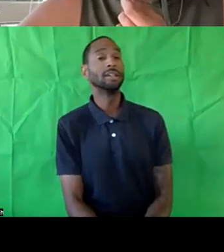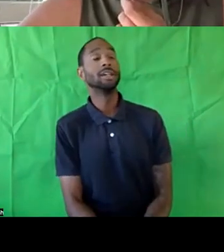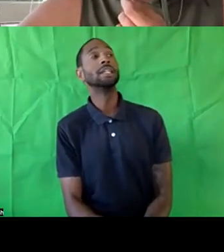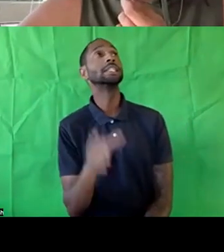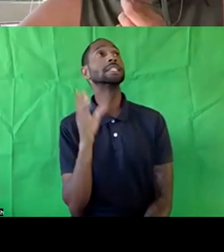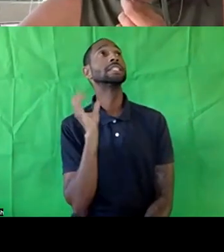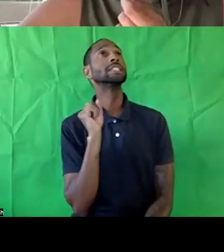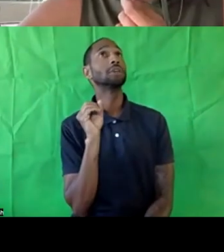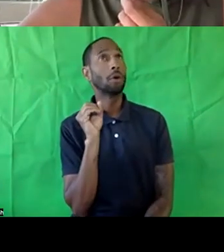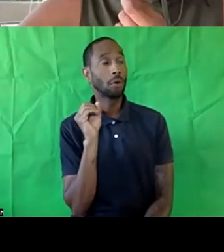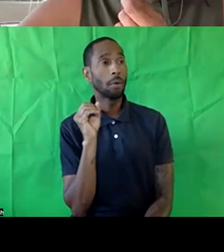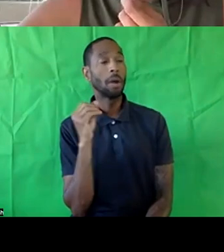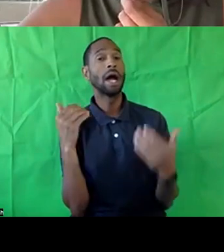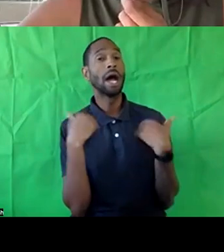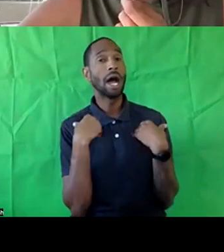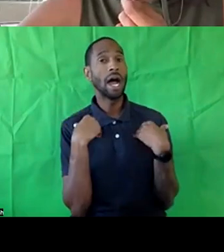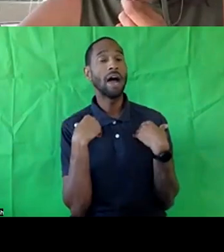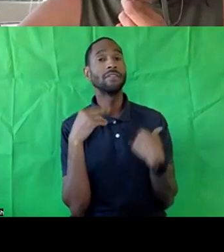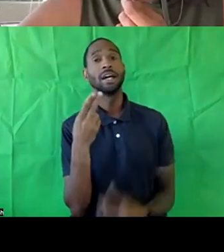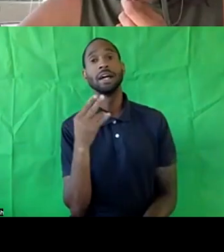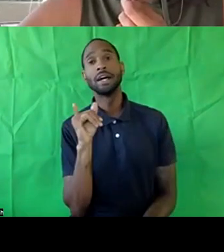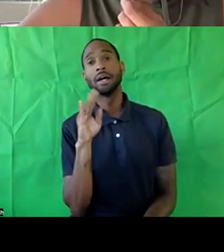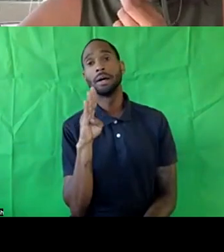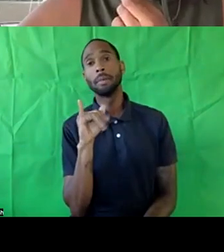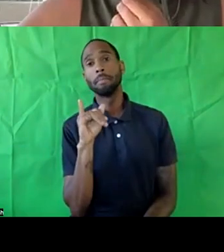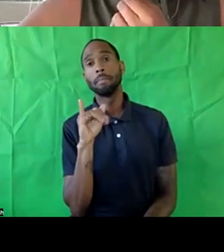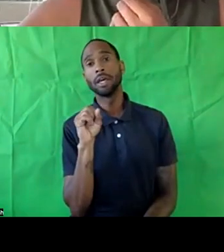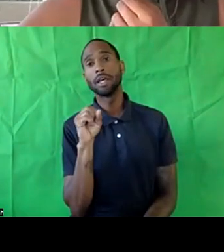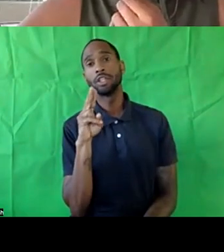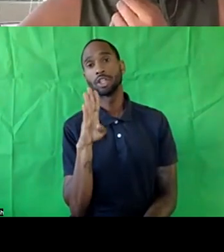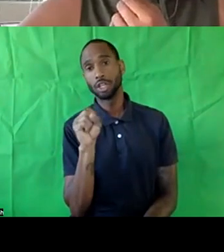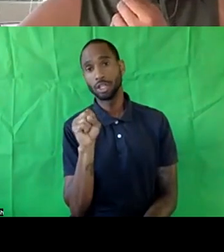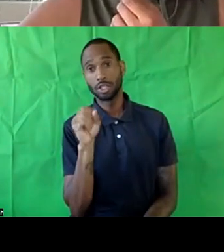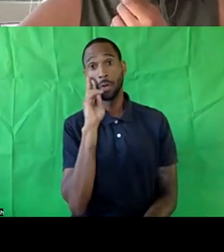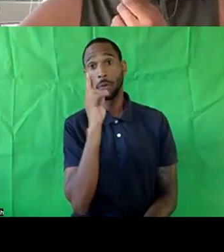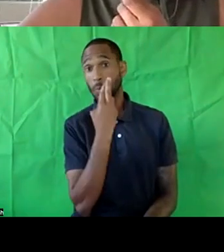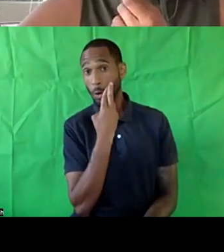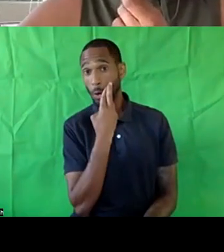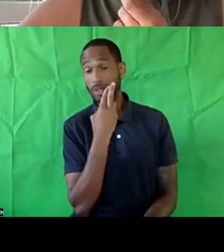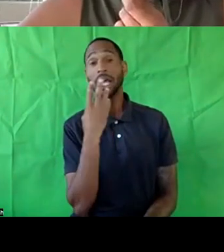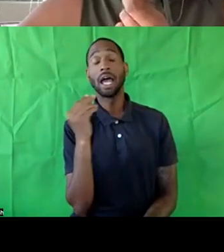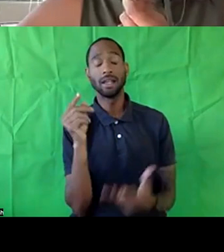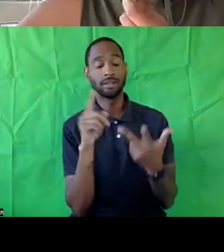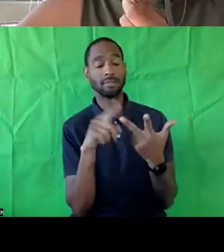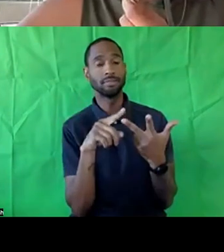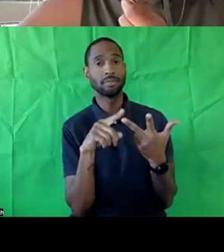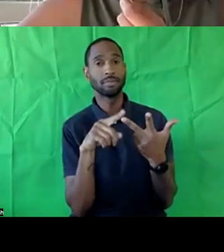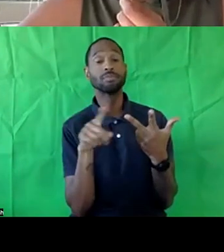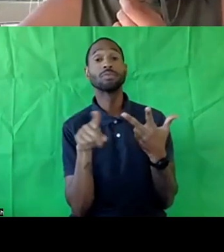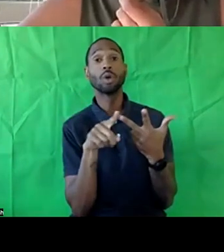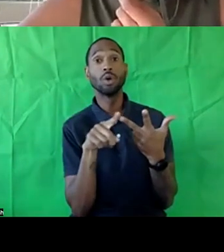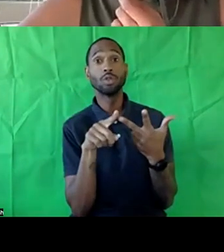so I have some hibiscus, rose, and